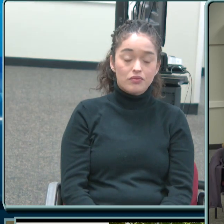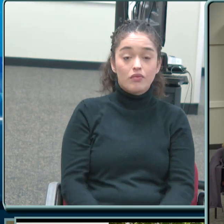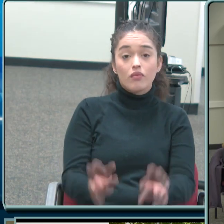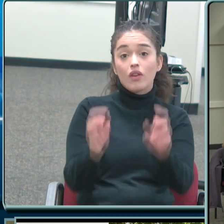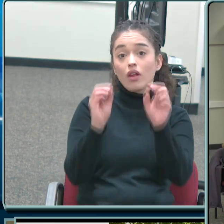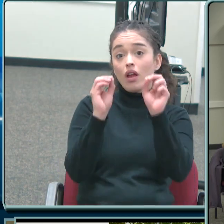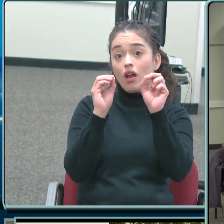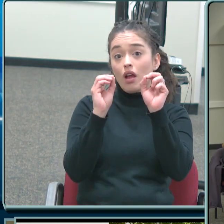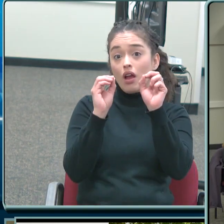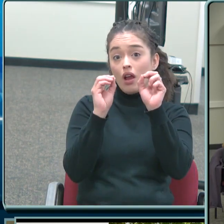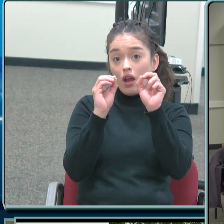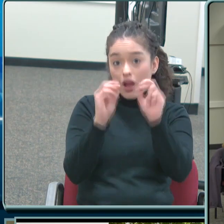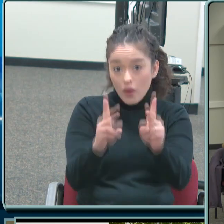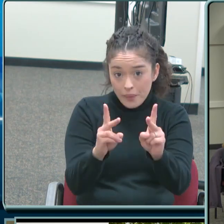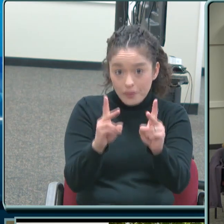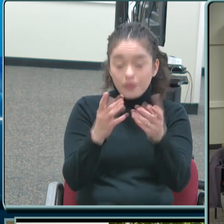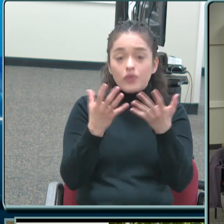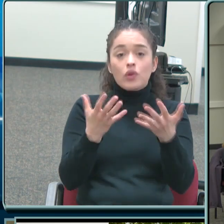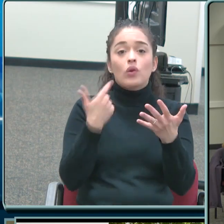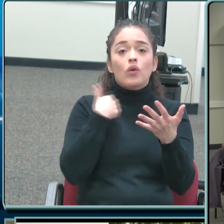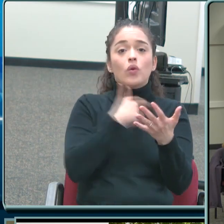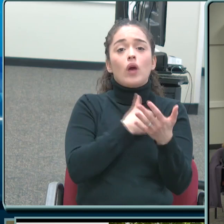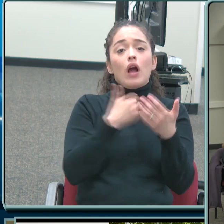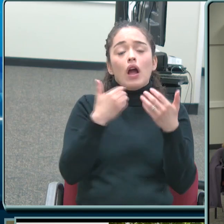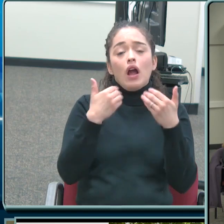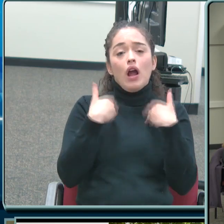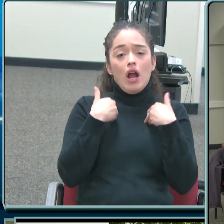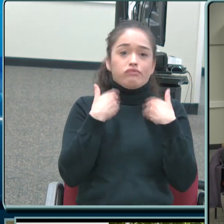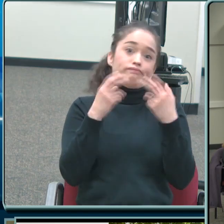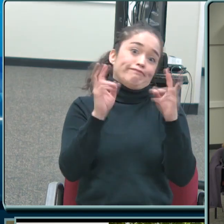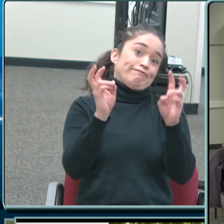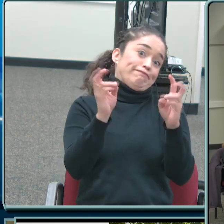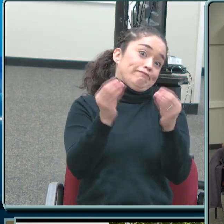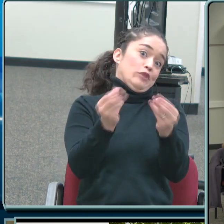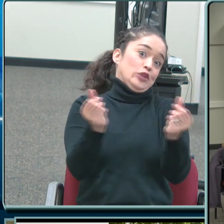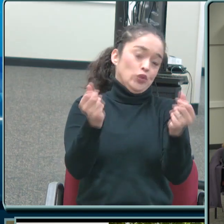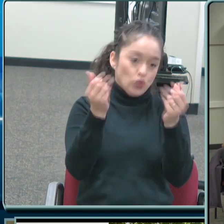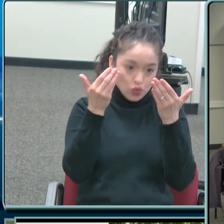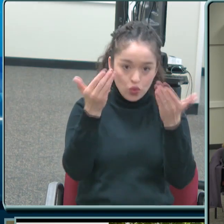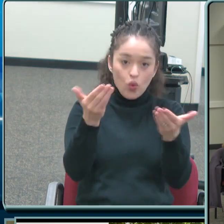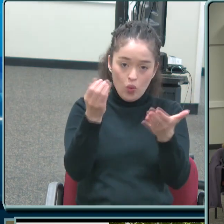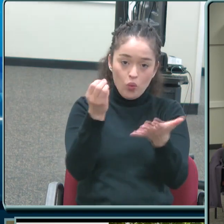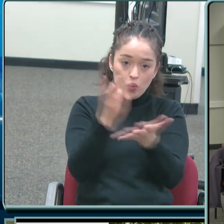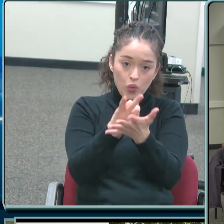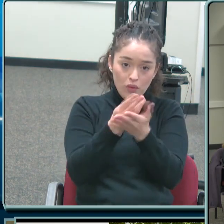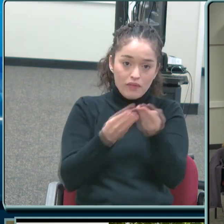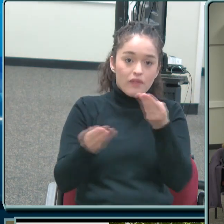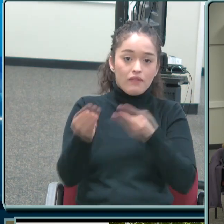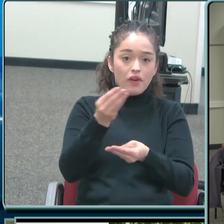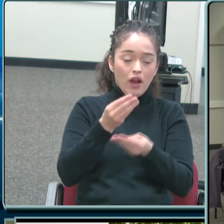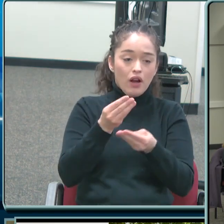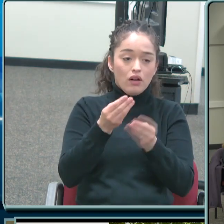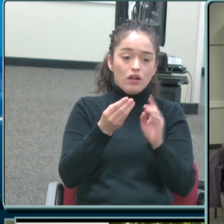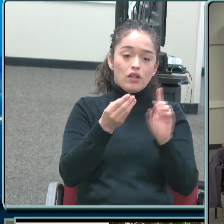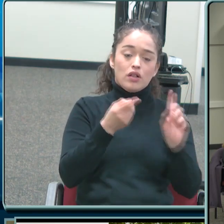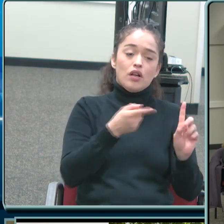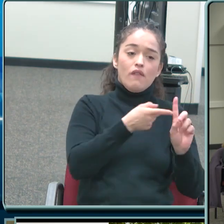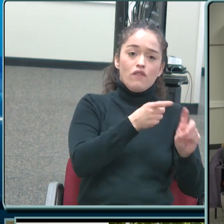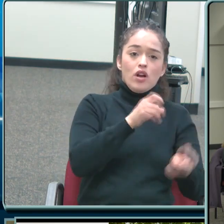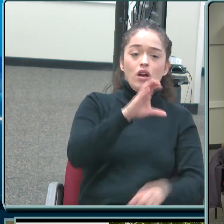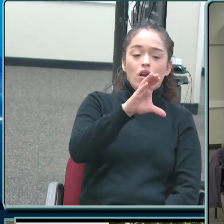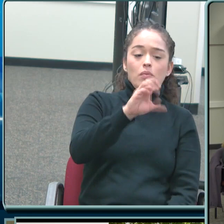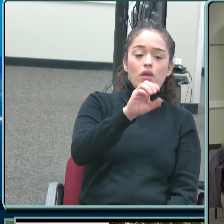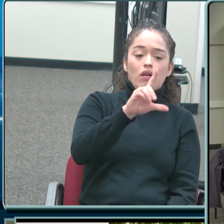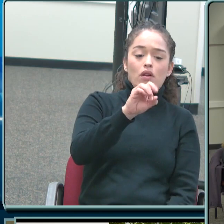Okay, so we have a resolution to approve funding that is coming from the Colorado